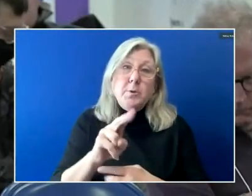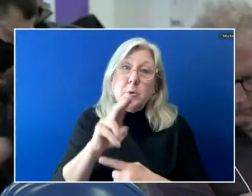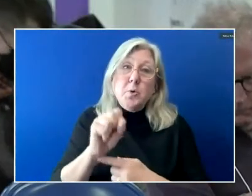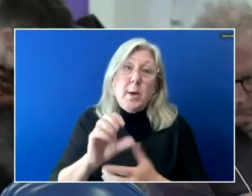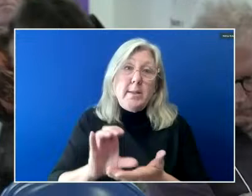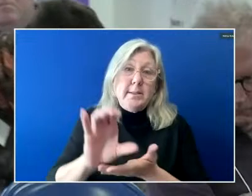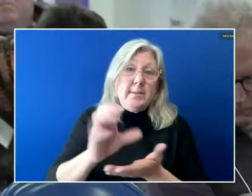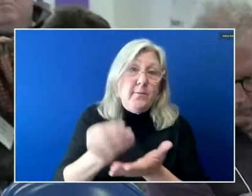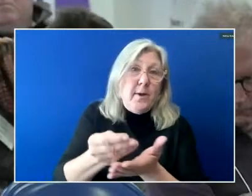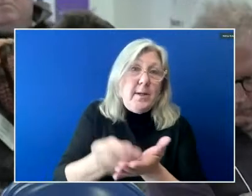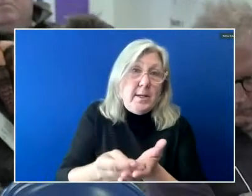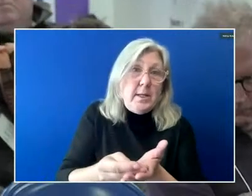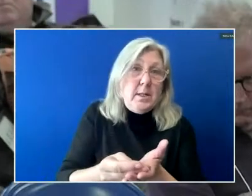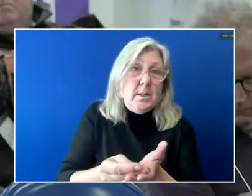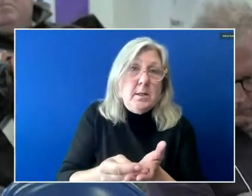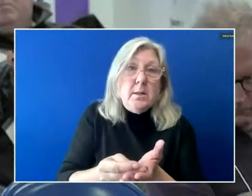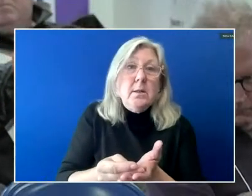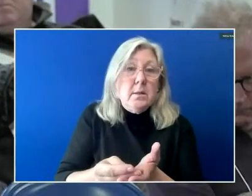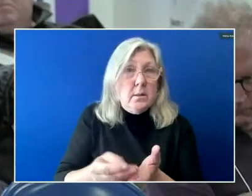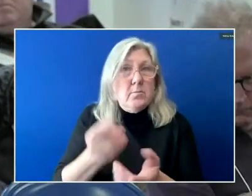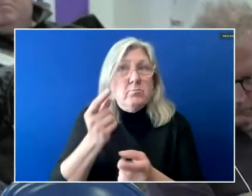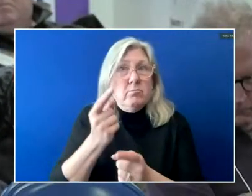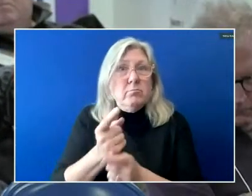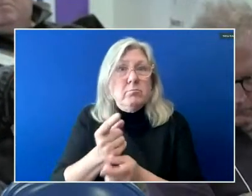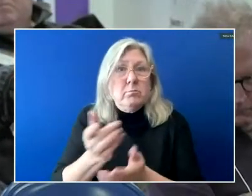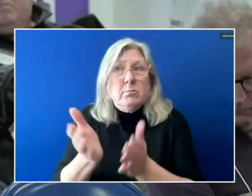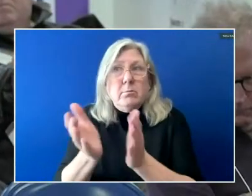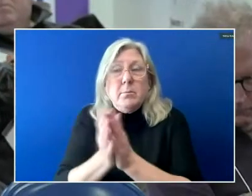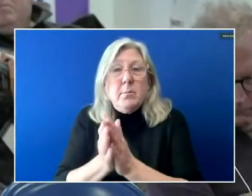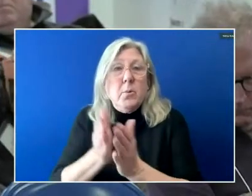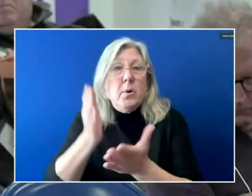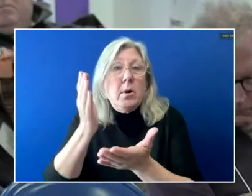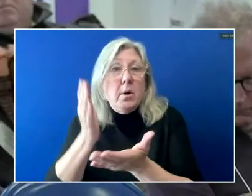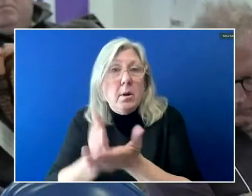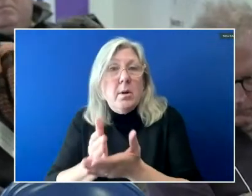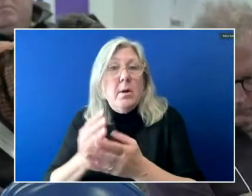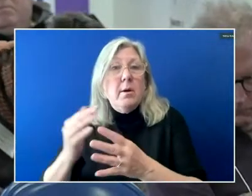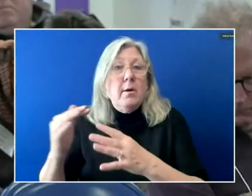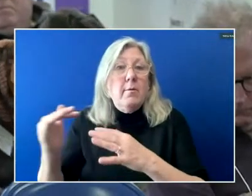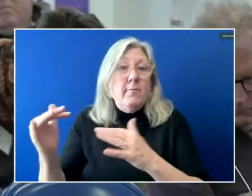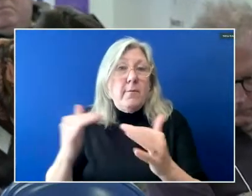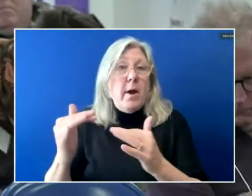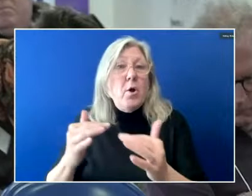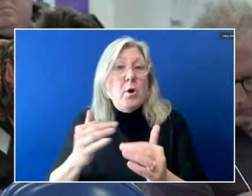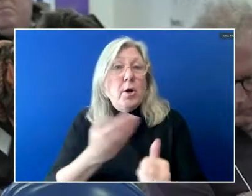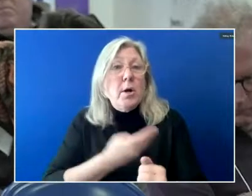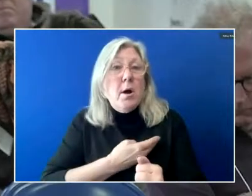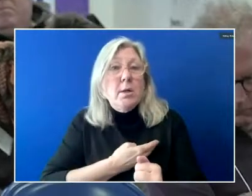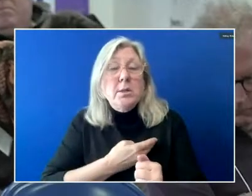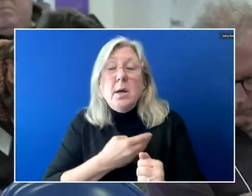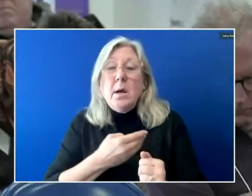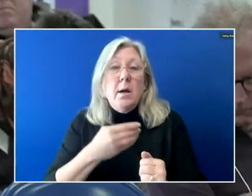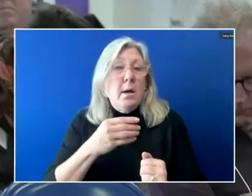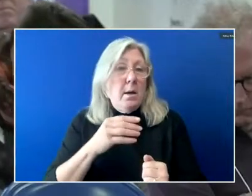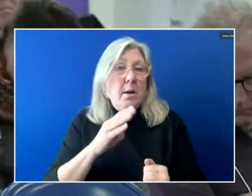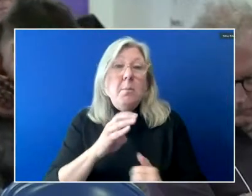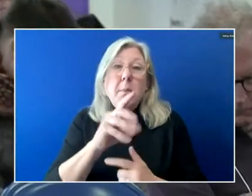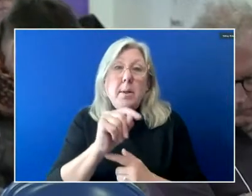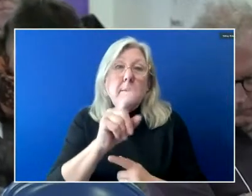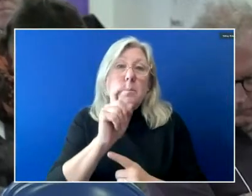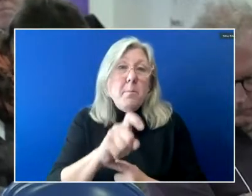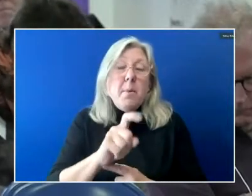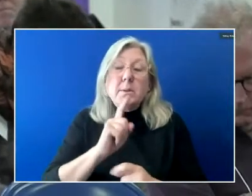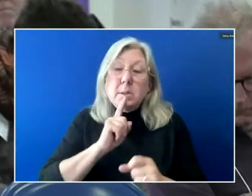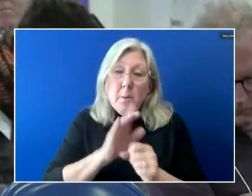ceasefire in Gaza but to avoid complicity or the perception of complicity she must commit in oppos to opposing any